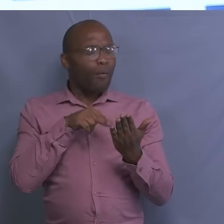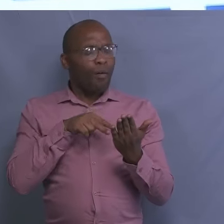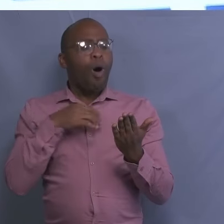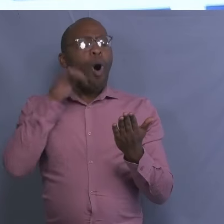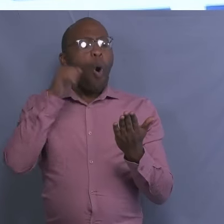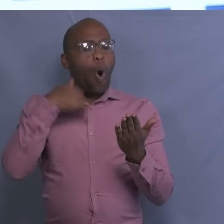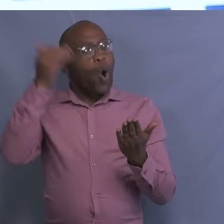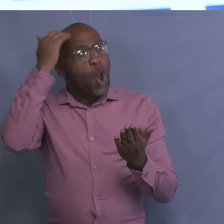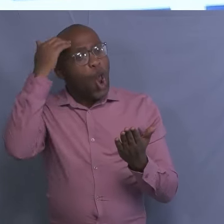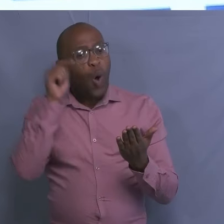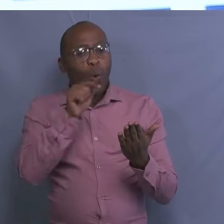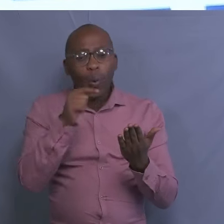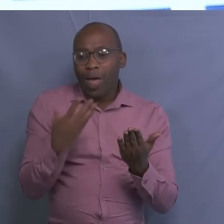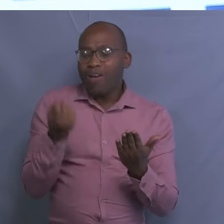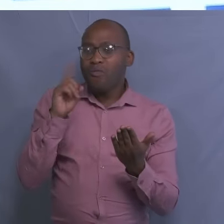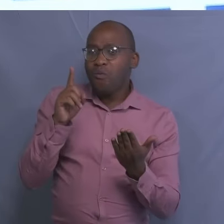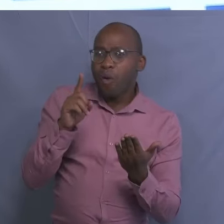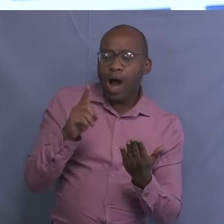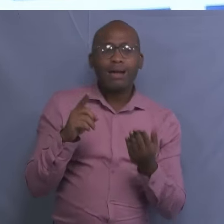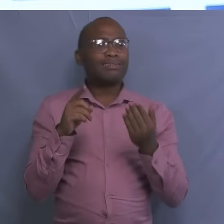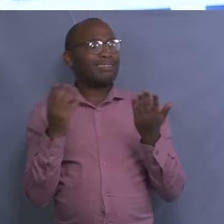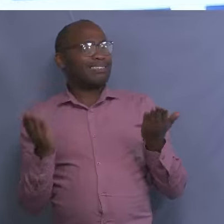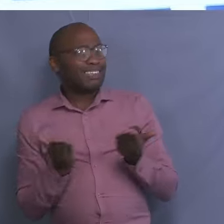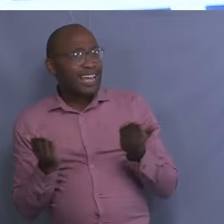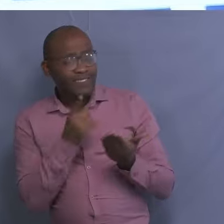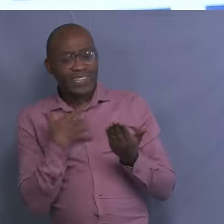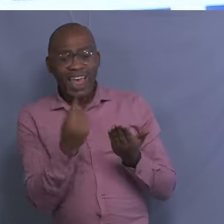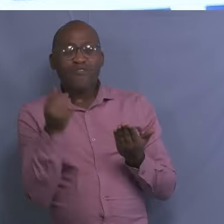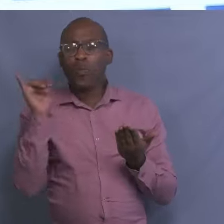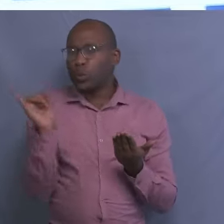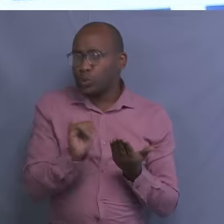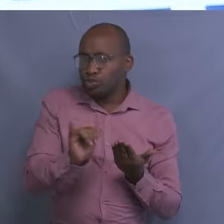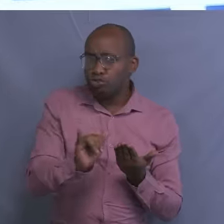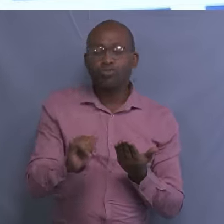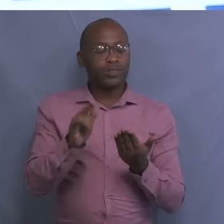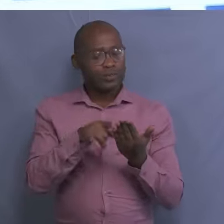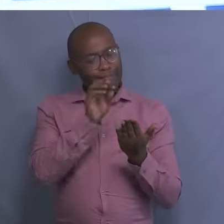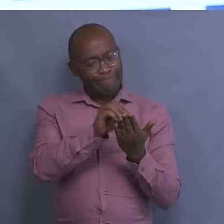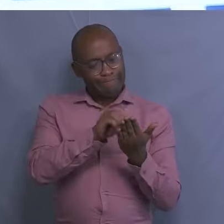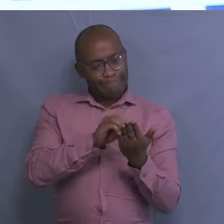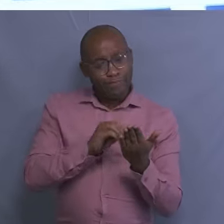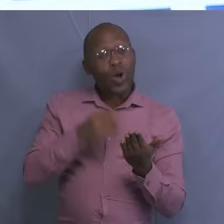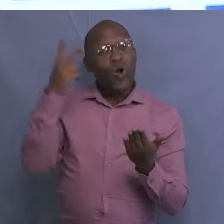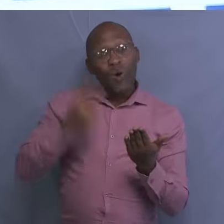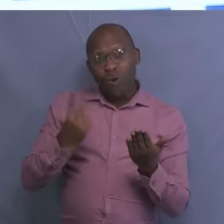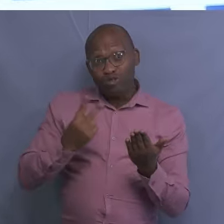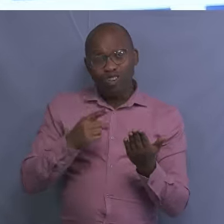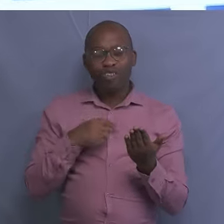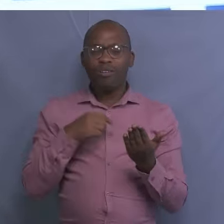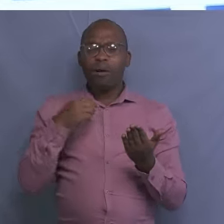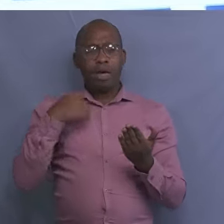be available in the business, the services that will be available in the business, and the prices